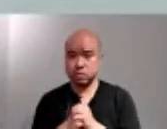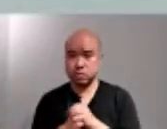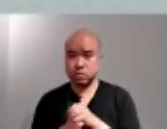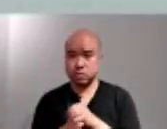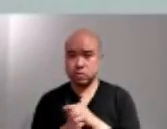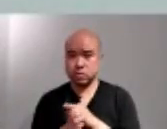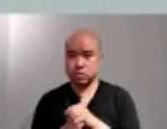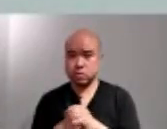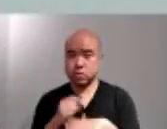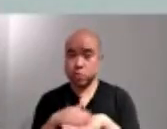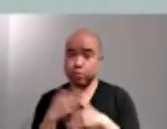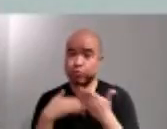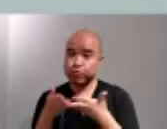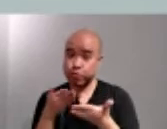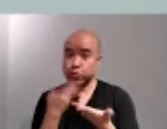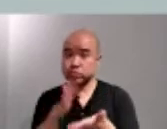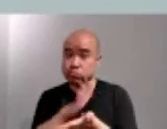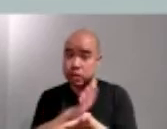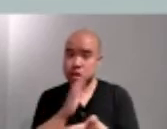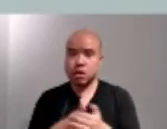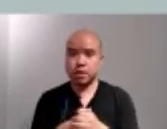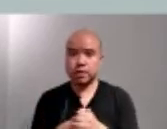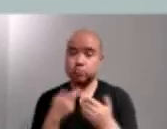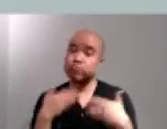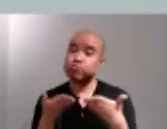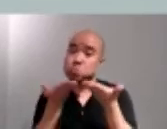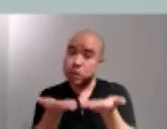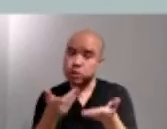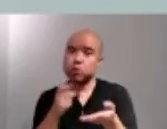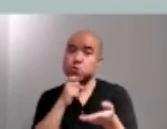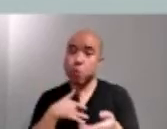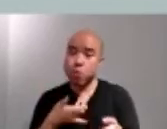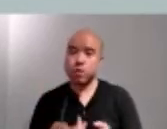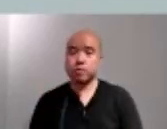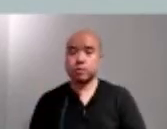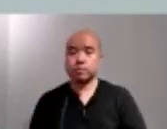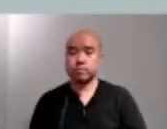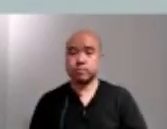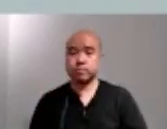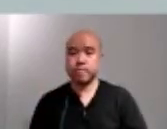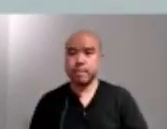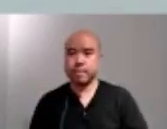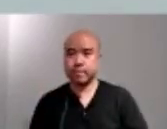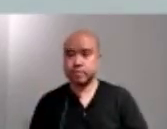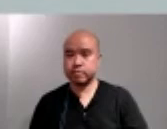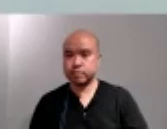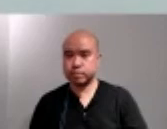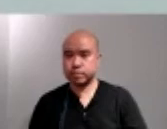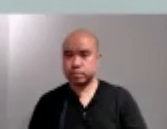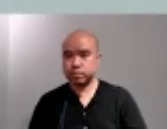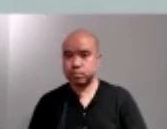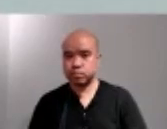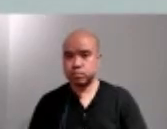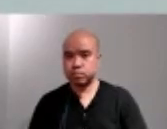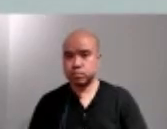So I hope that it is helpful to you guys to understand our